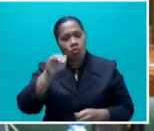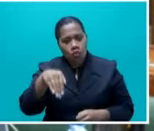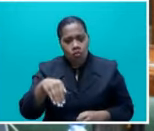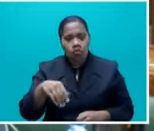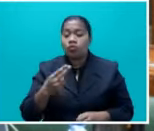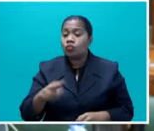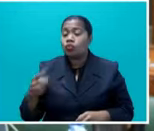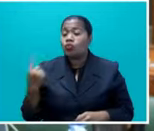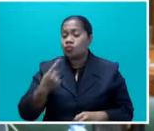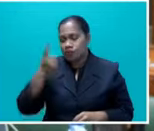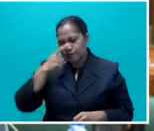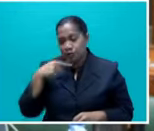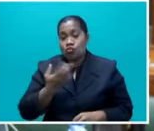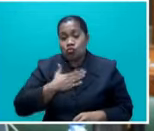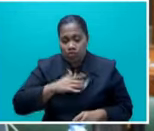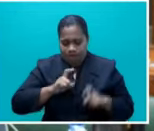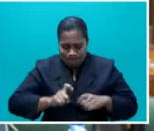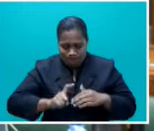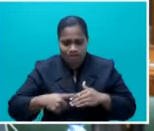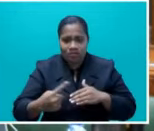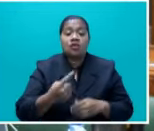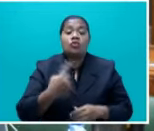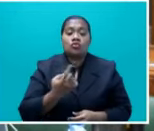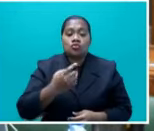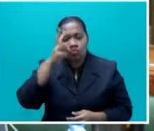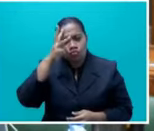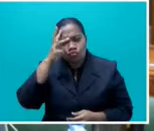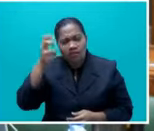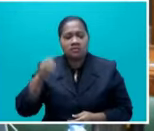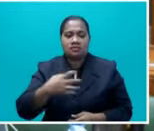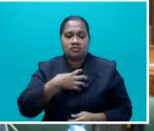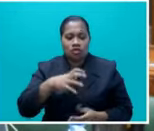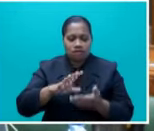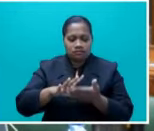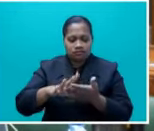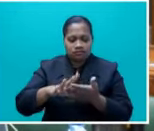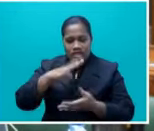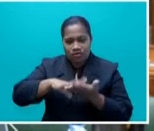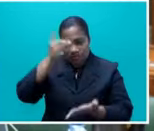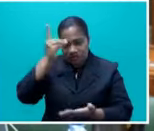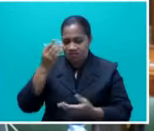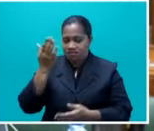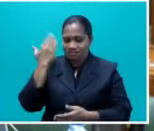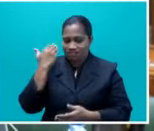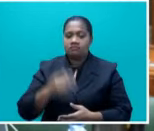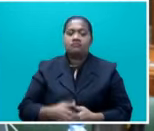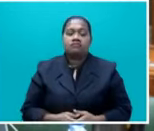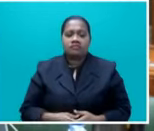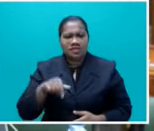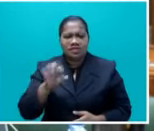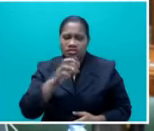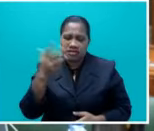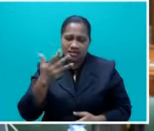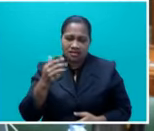and prosperity and who are wiser and more educated than ever before. This is not the 1900s. We are a great country,